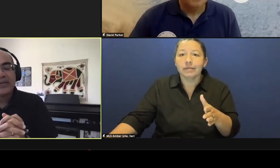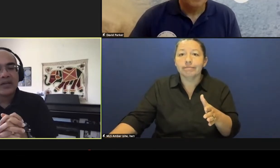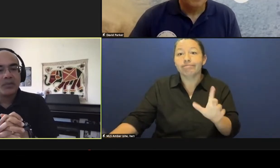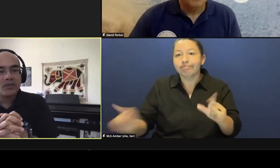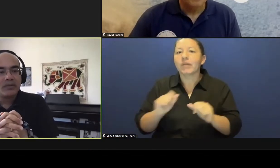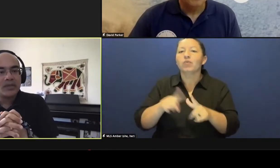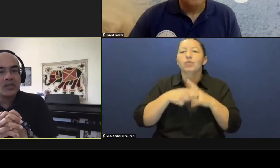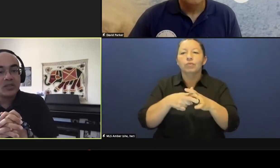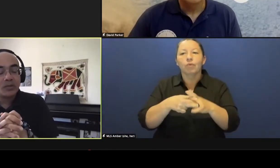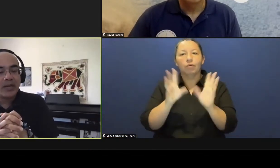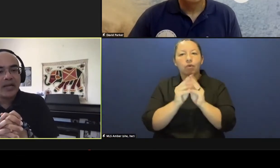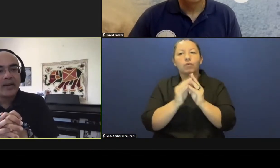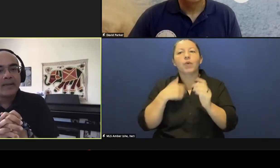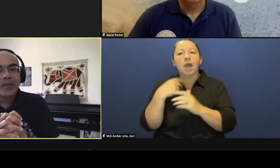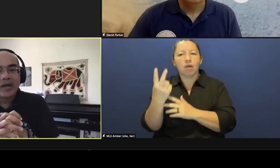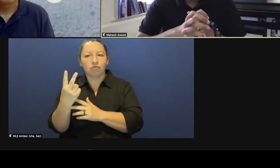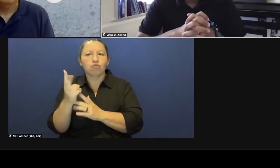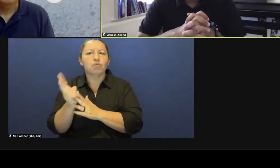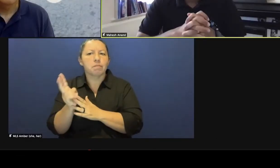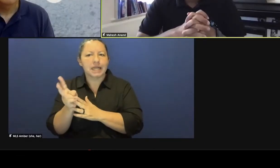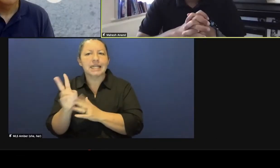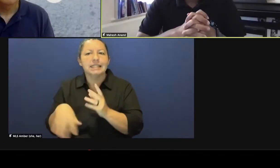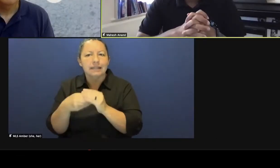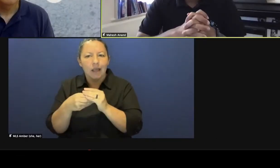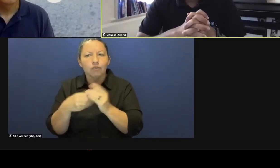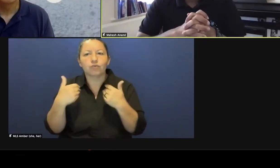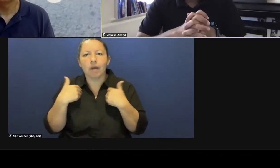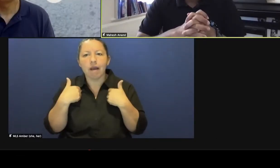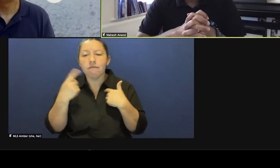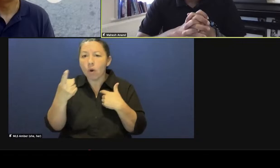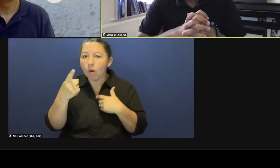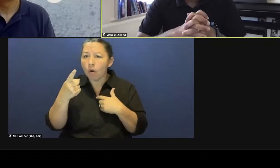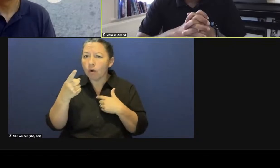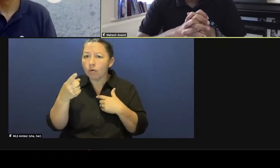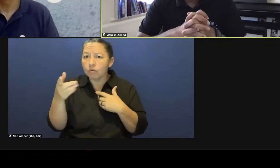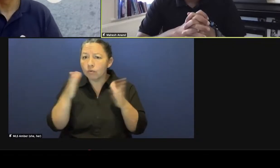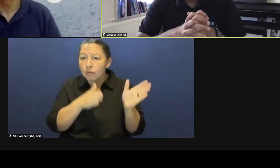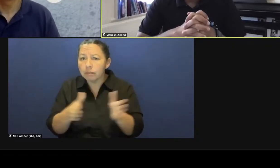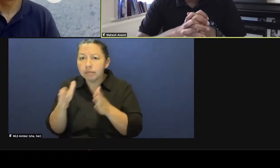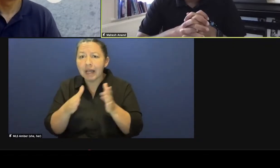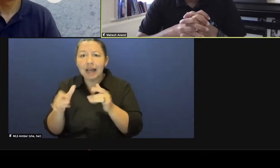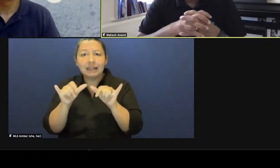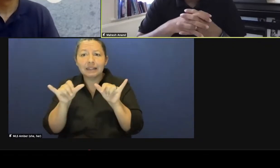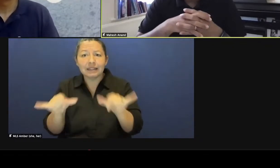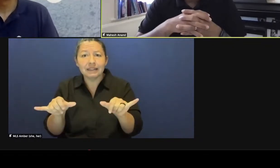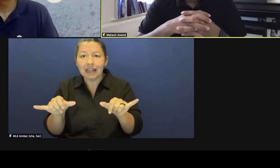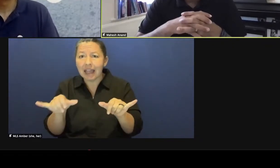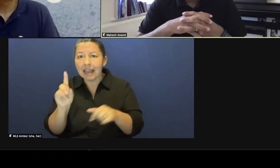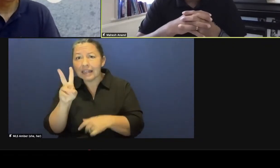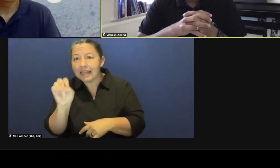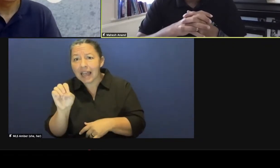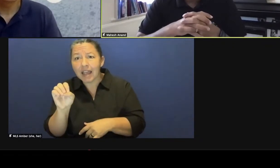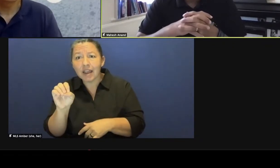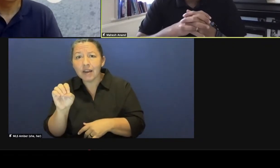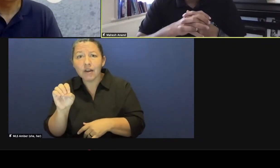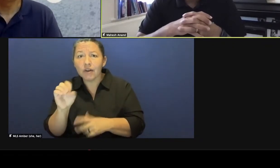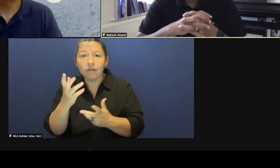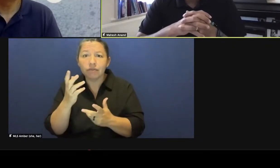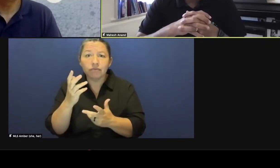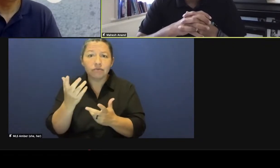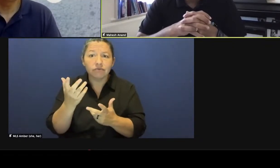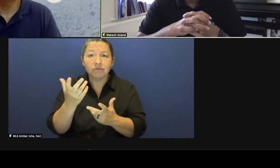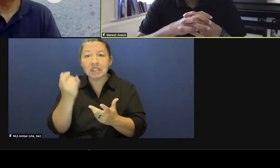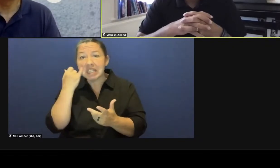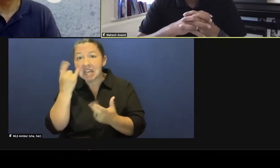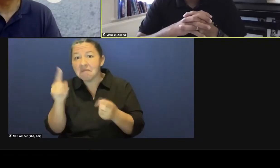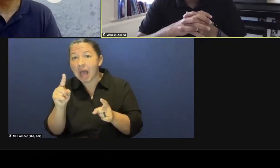we have a couple of minutes to spare. Are you planning to stay around, Dave, at all, in case people wanted to ask